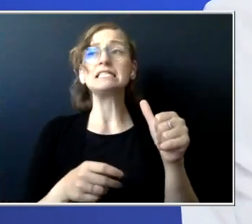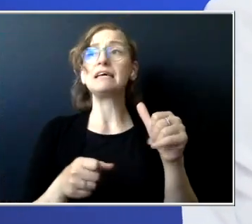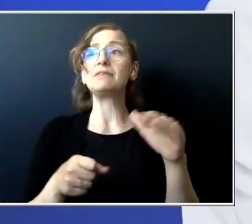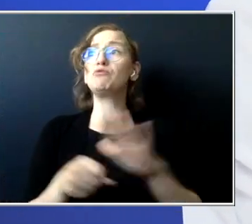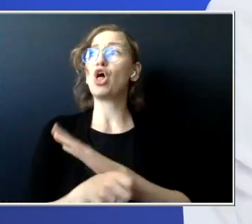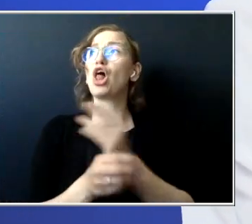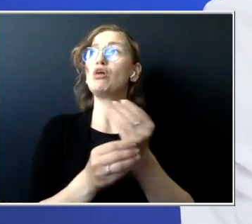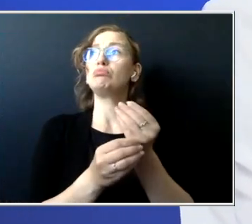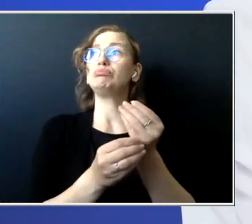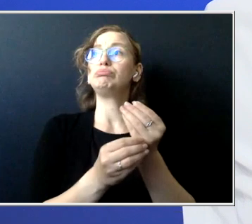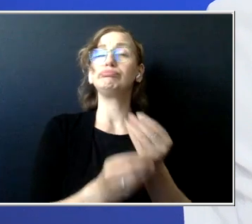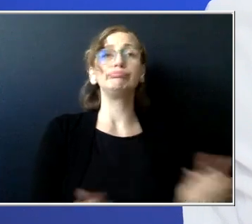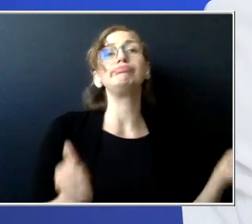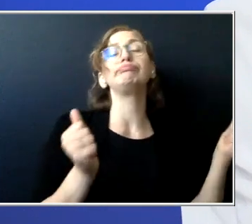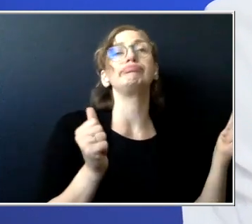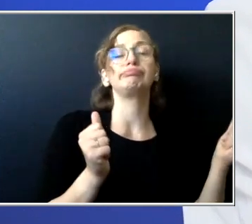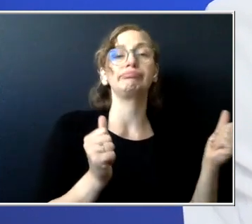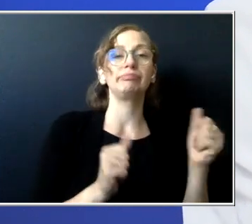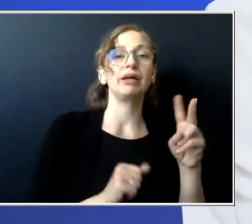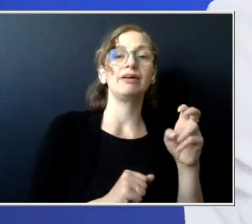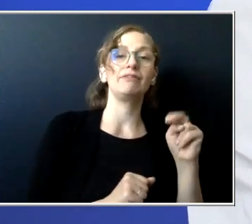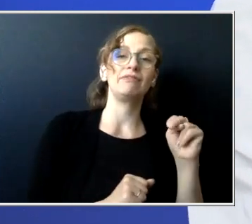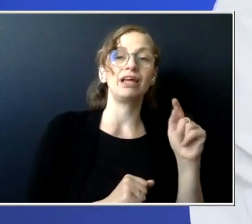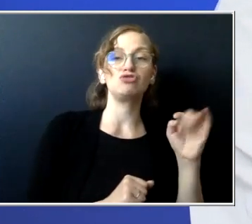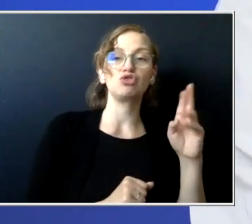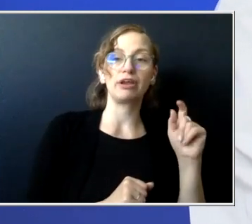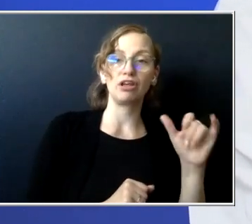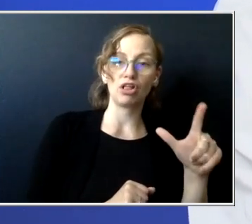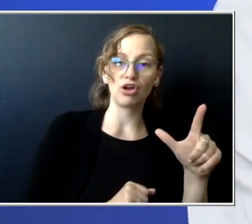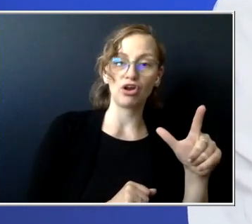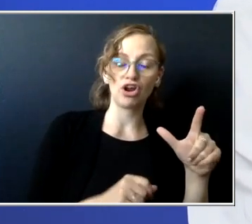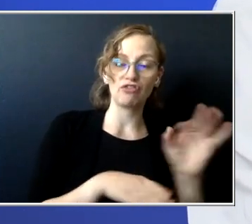it assists in pumping the blood when the heart's failing, so that